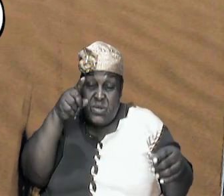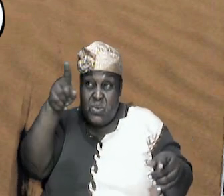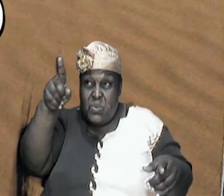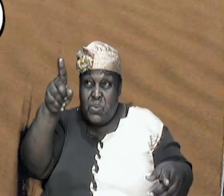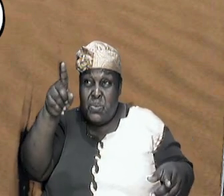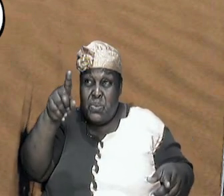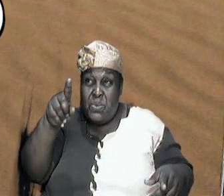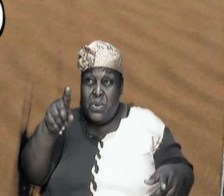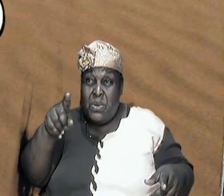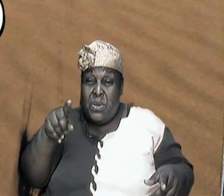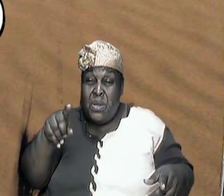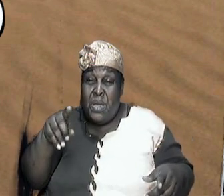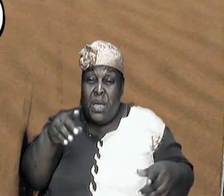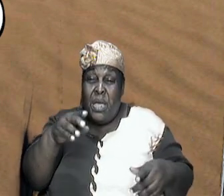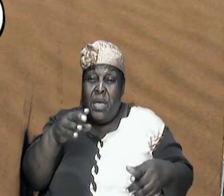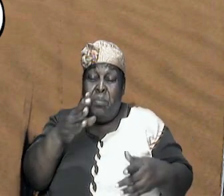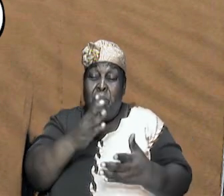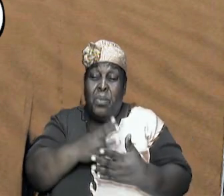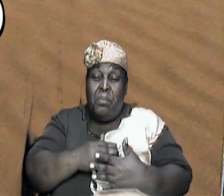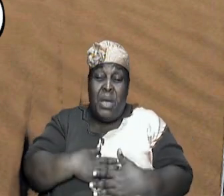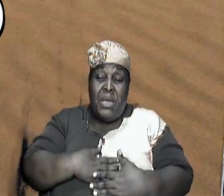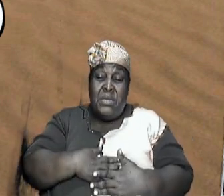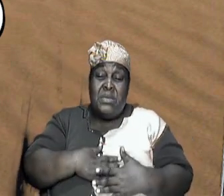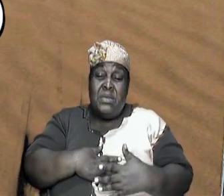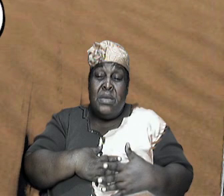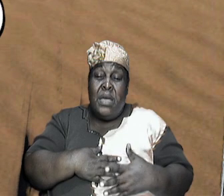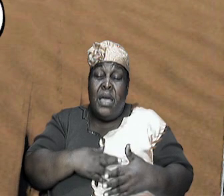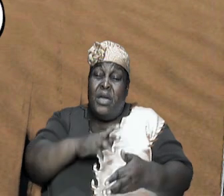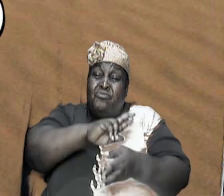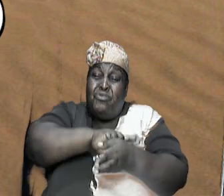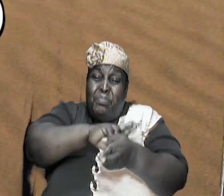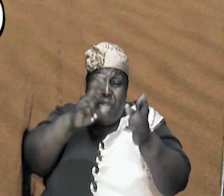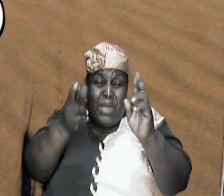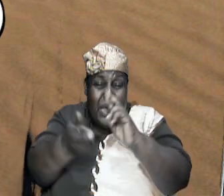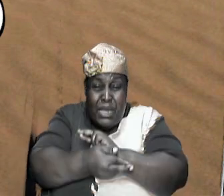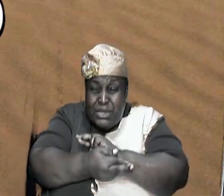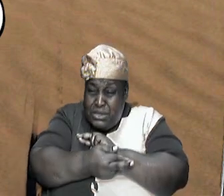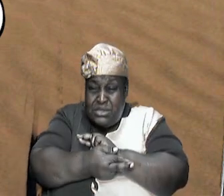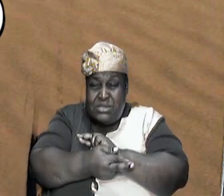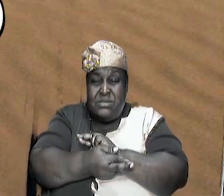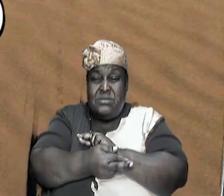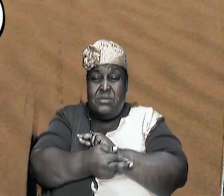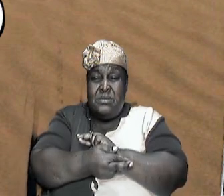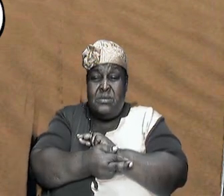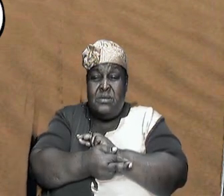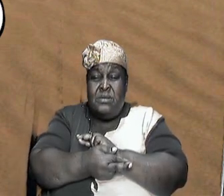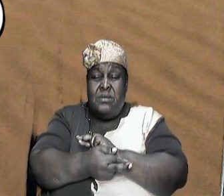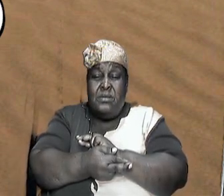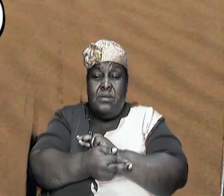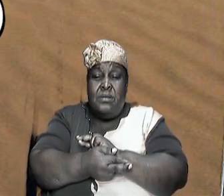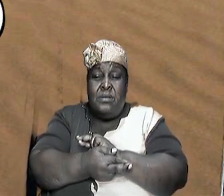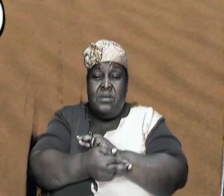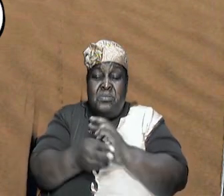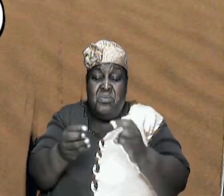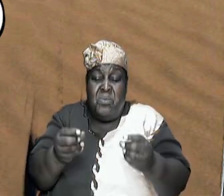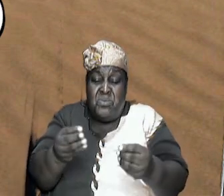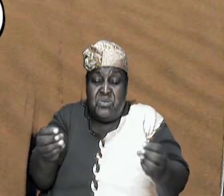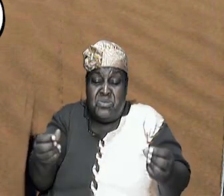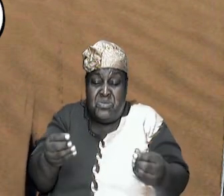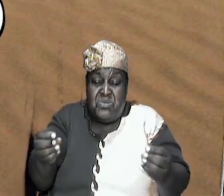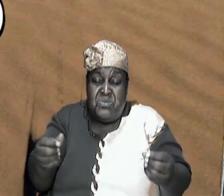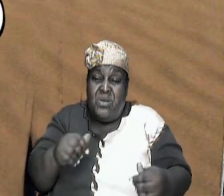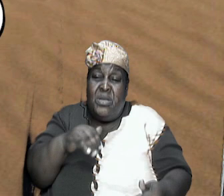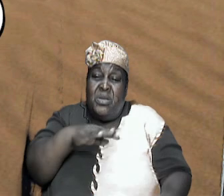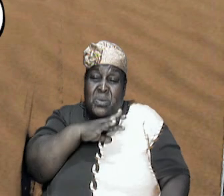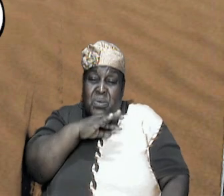Job said, and I repent in dust and in ashes.